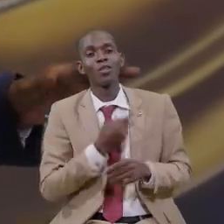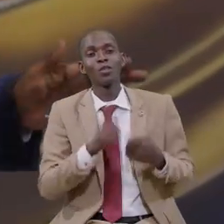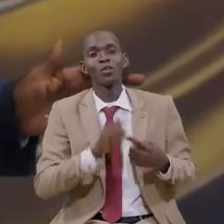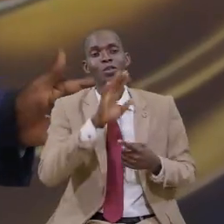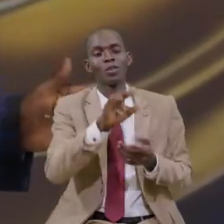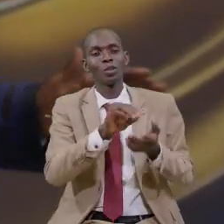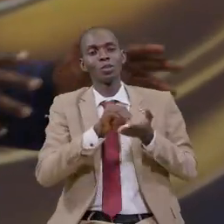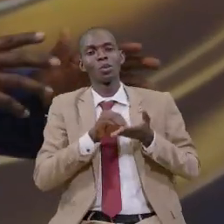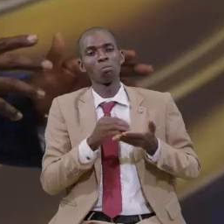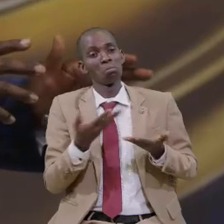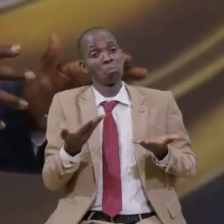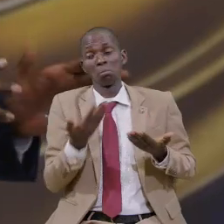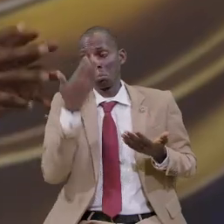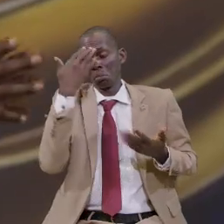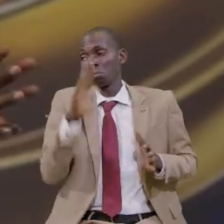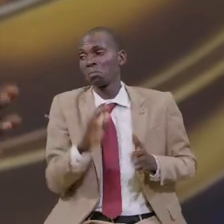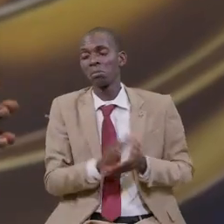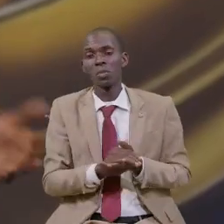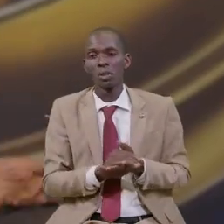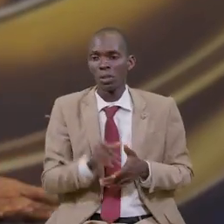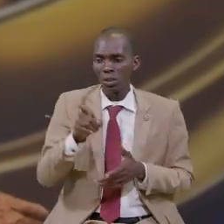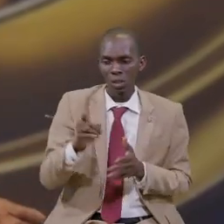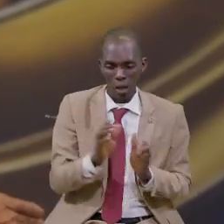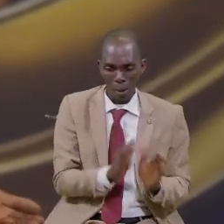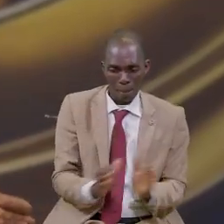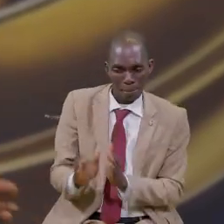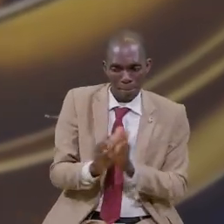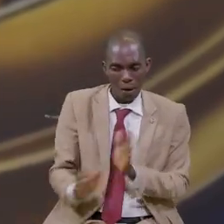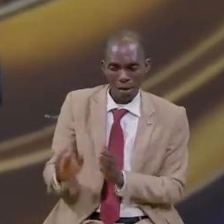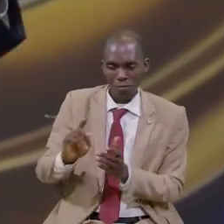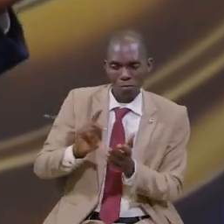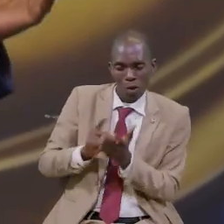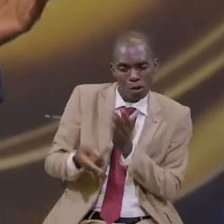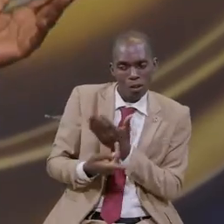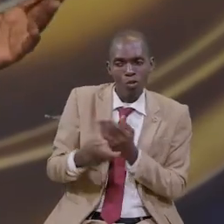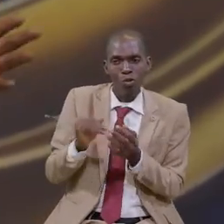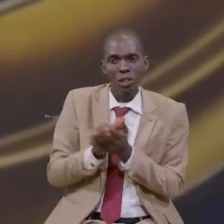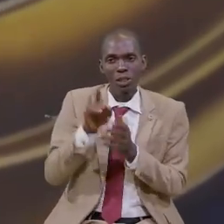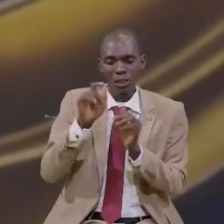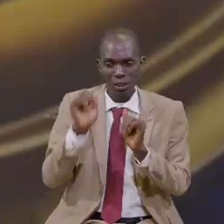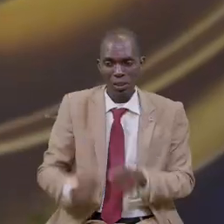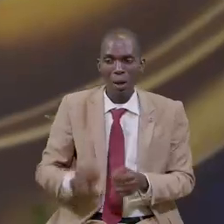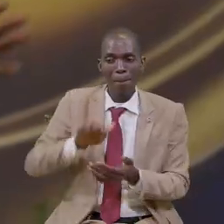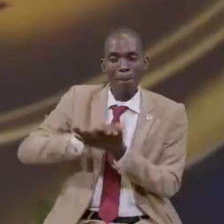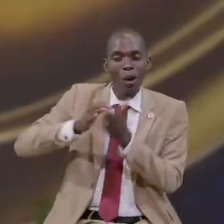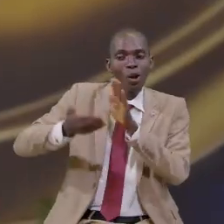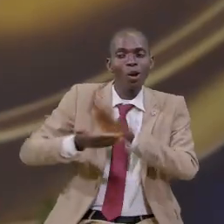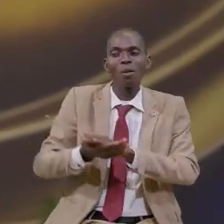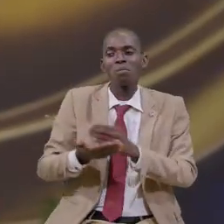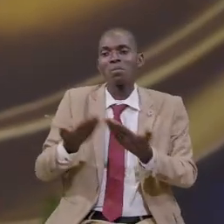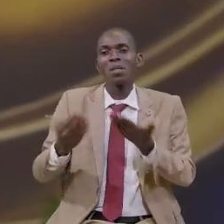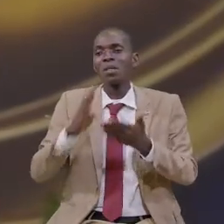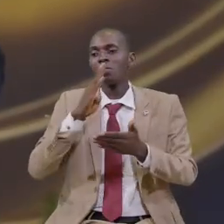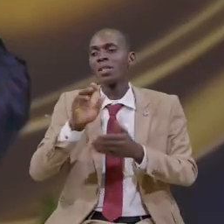to organize the people so that he can be this kind of visible leader, I